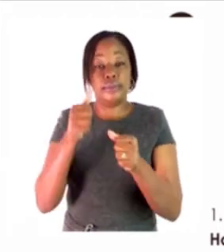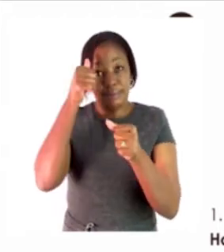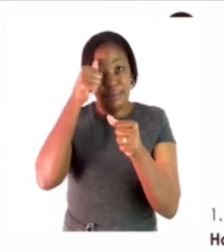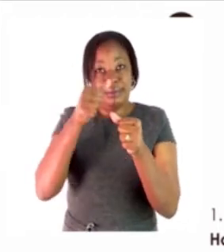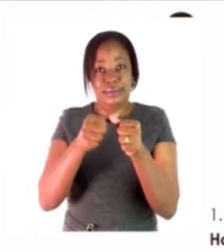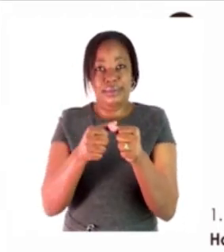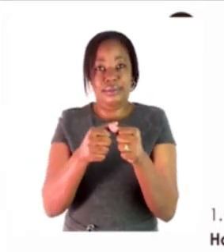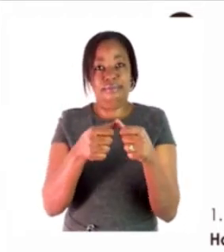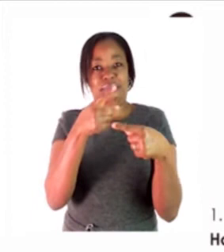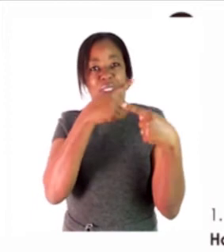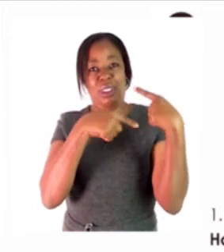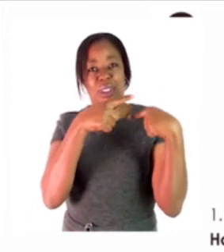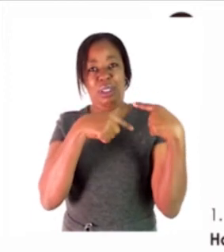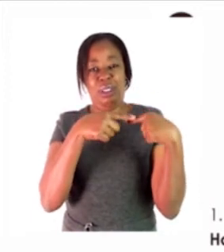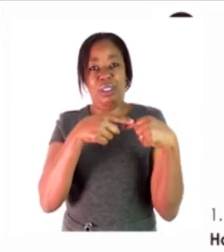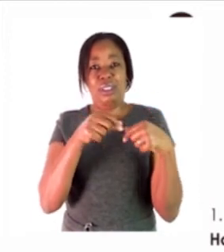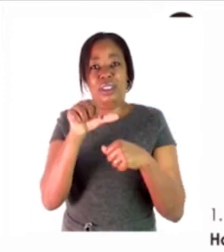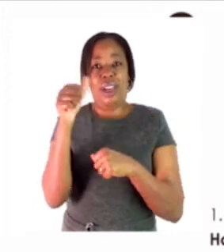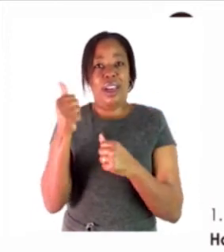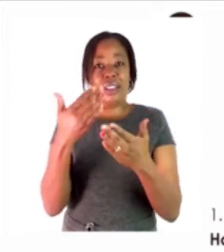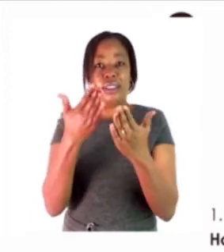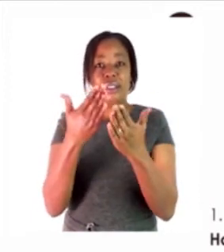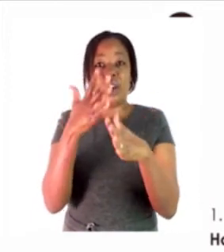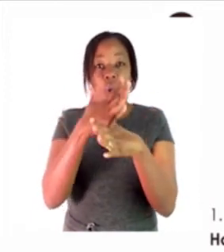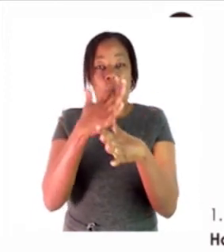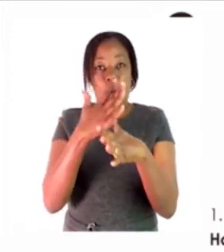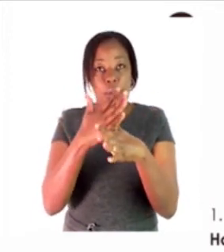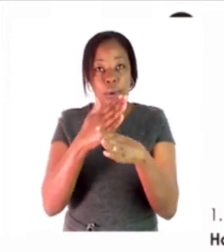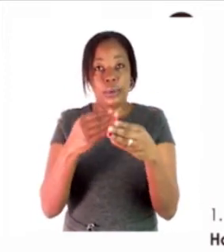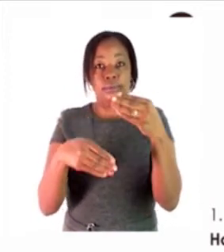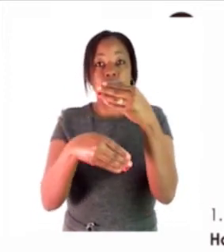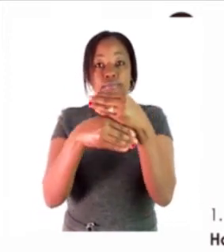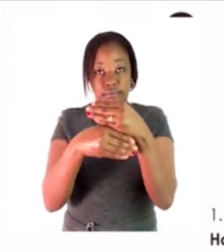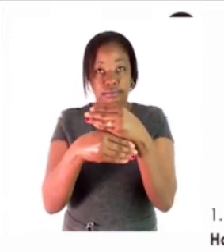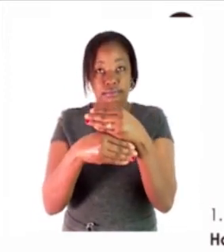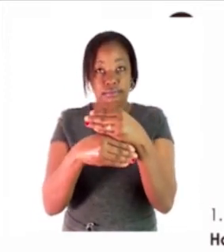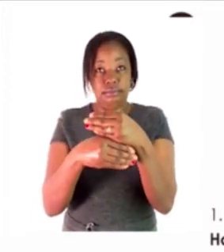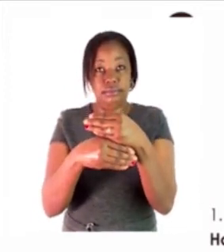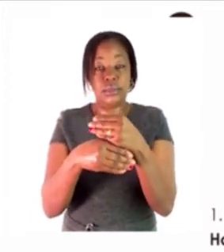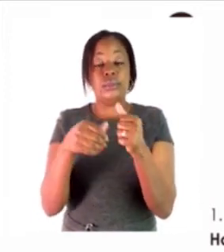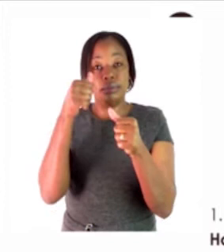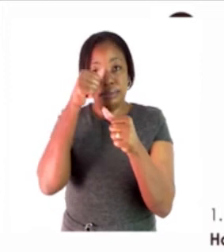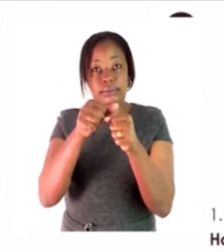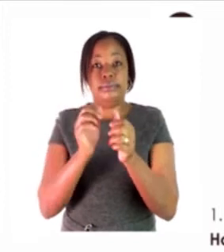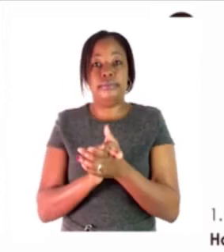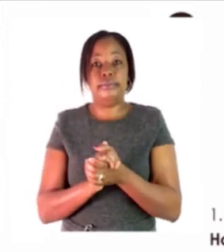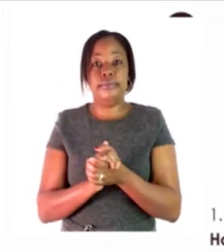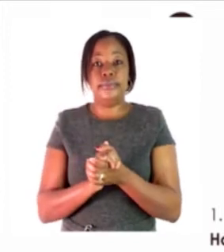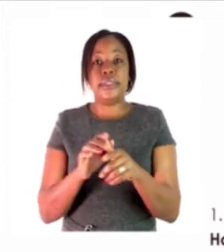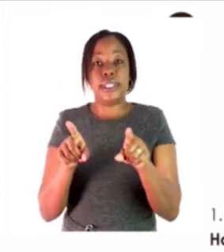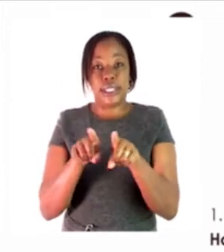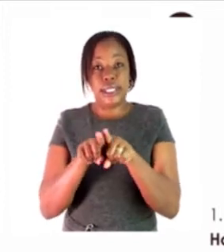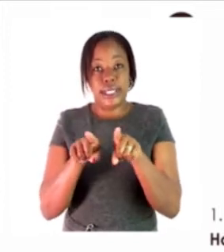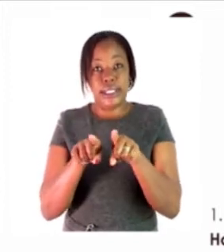plus? For you to get the quick answer, you have to plus in columns. If